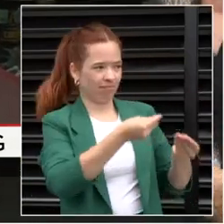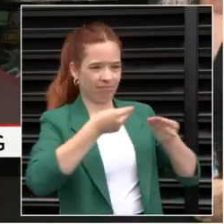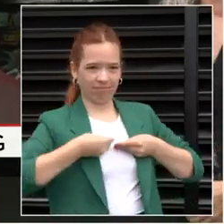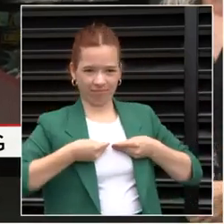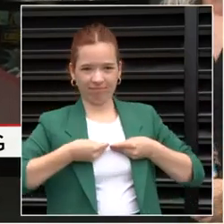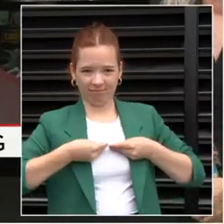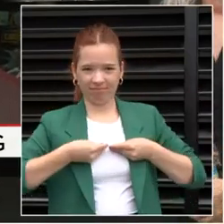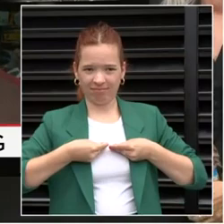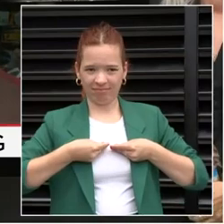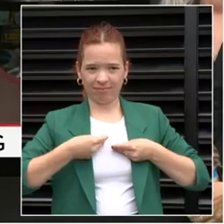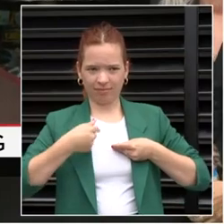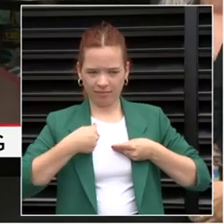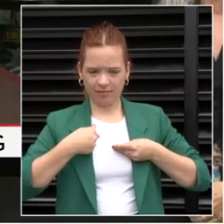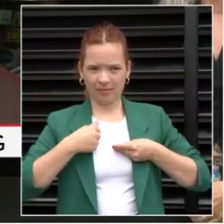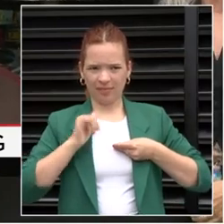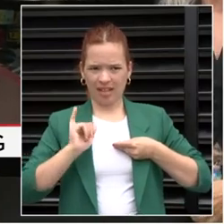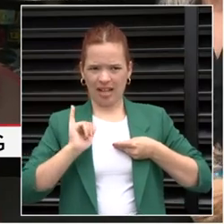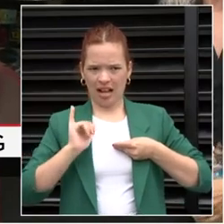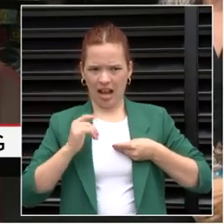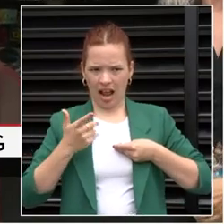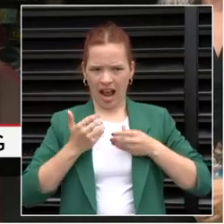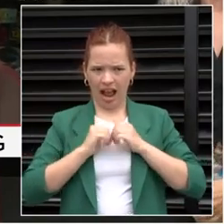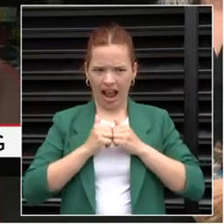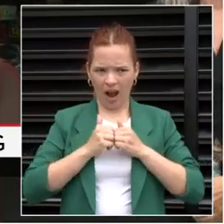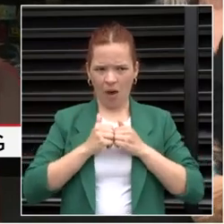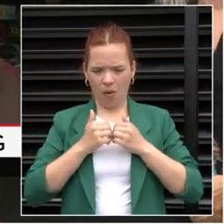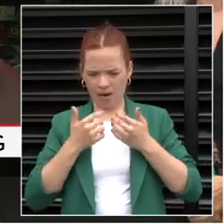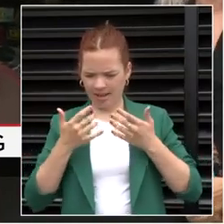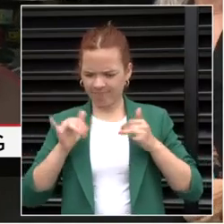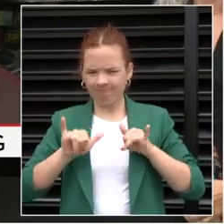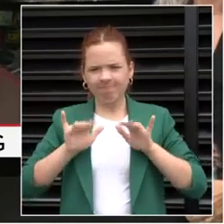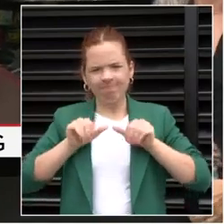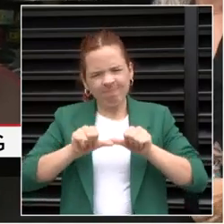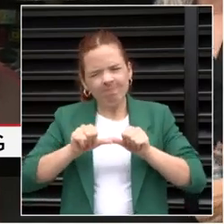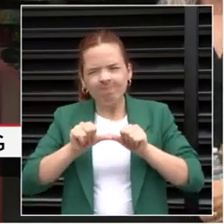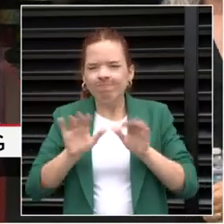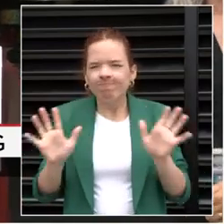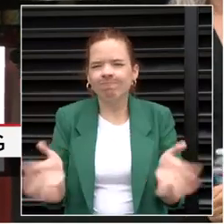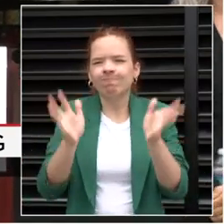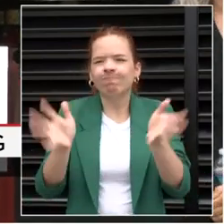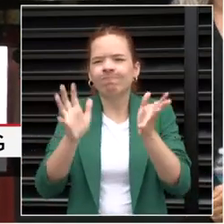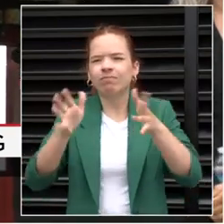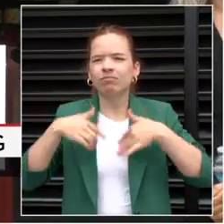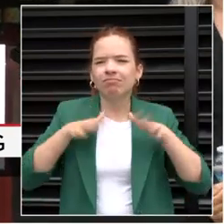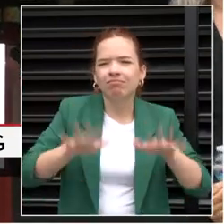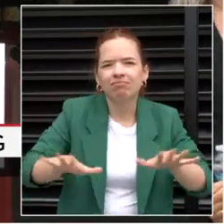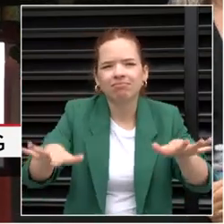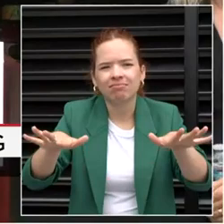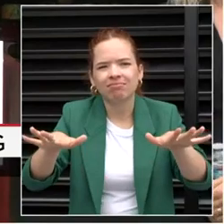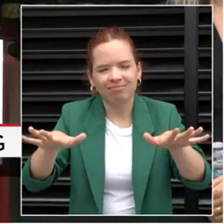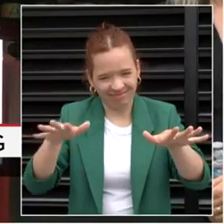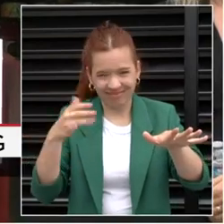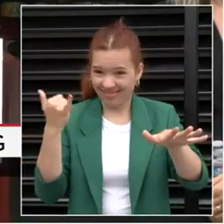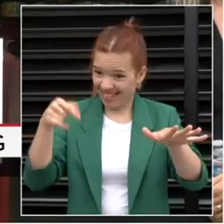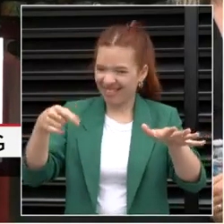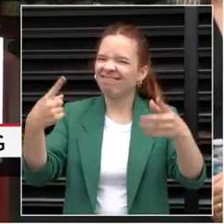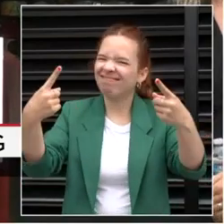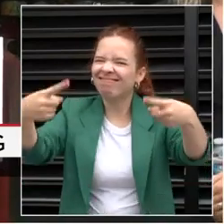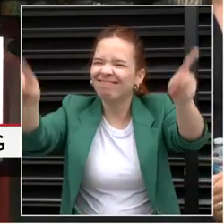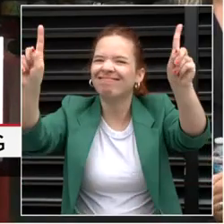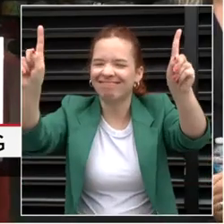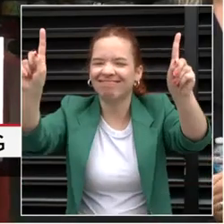scene. But we did, and I think her spirit is still involved in the club. But the other thing we wanted